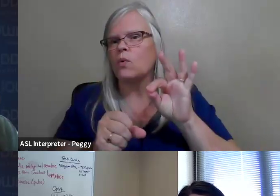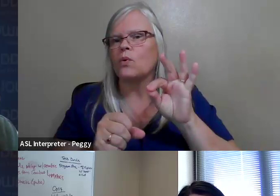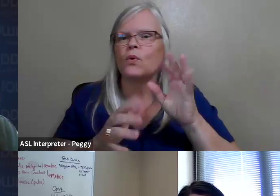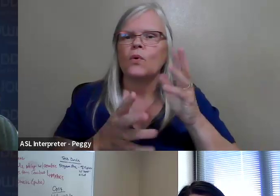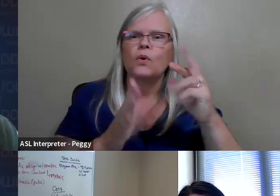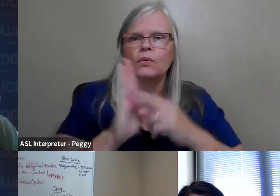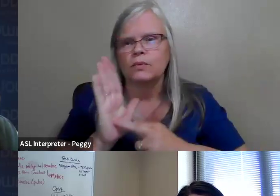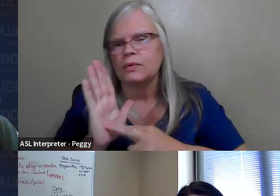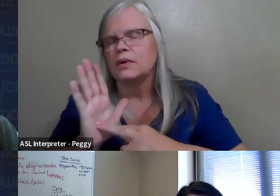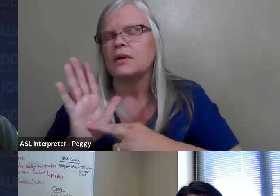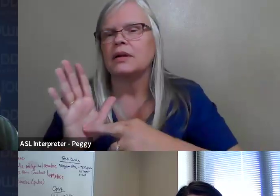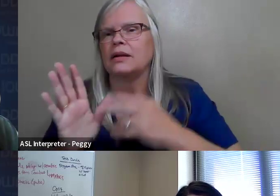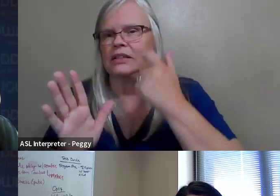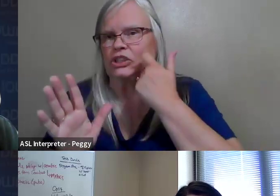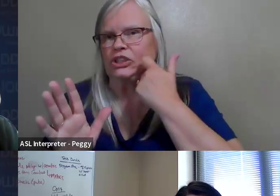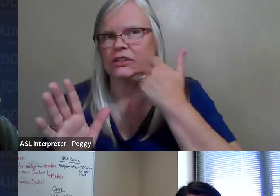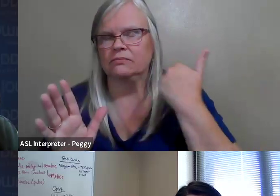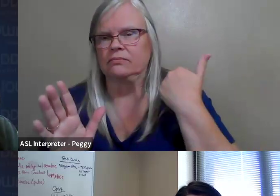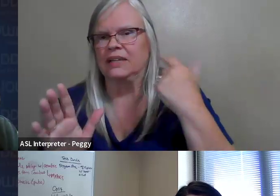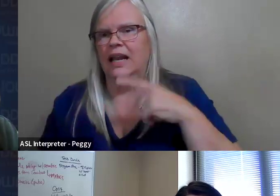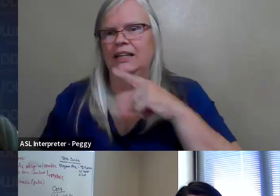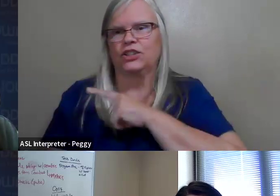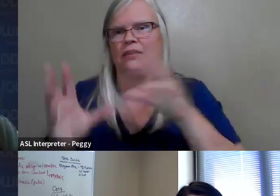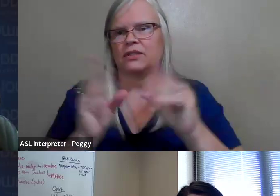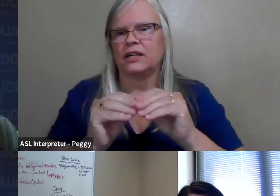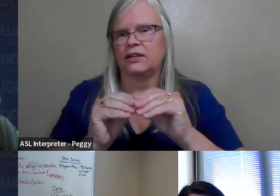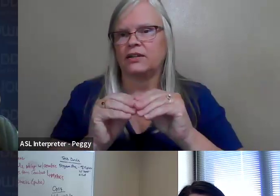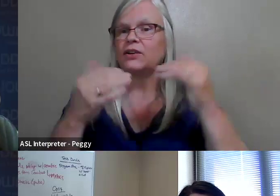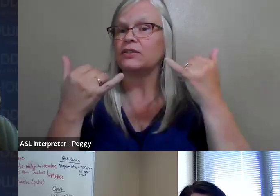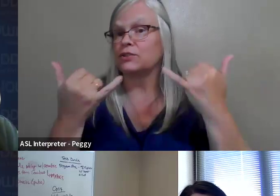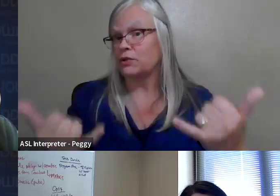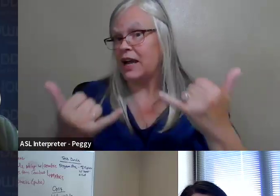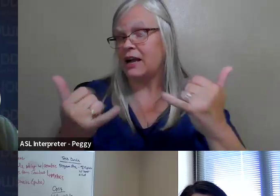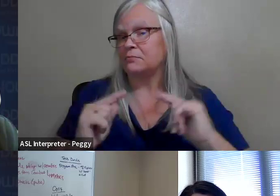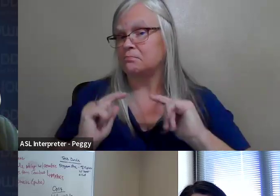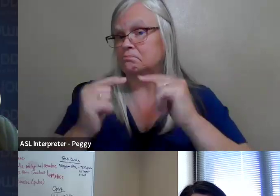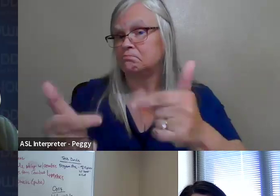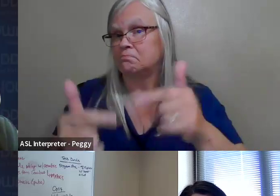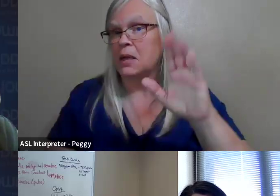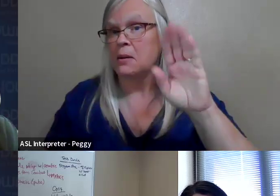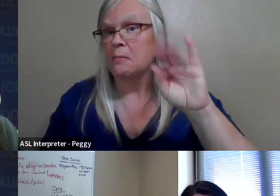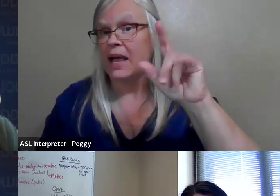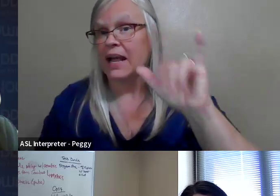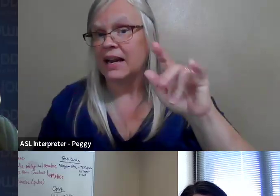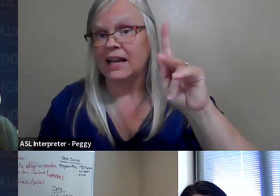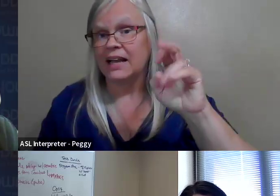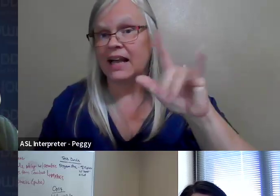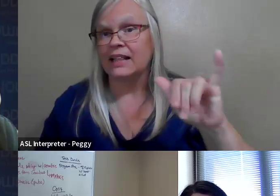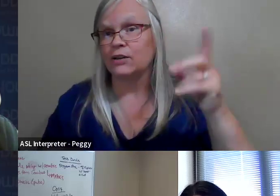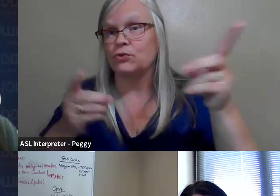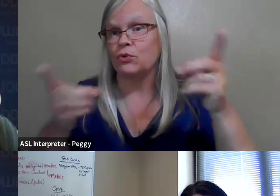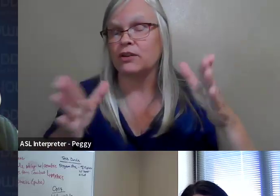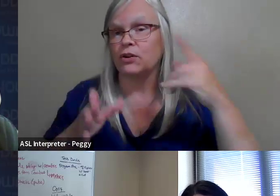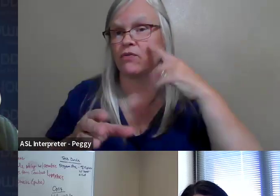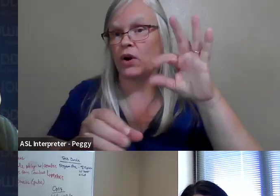that came out of the last legislative session. So without further ado, Bailey Kelly, who is Director of Elections for